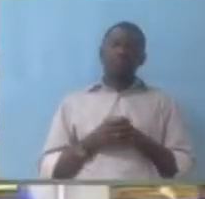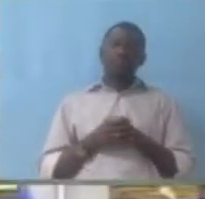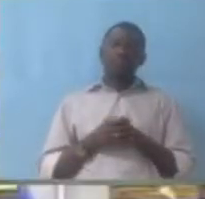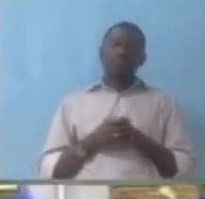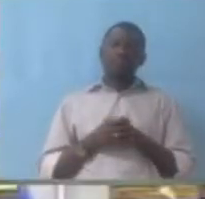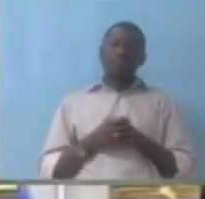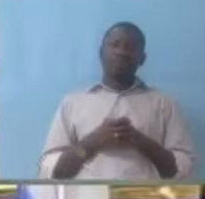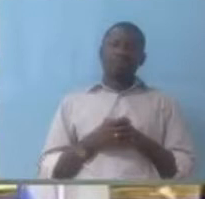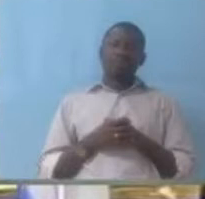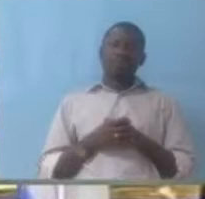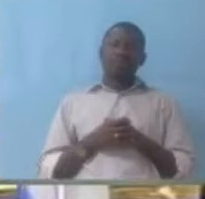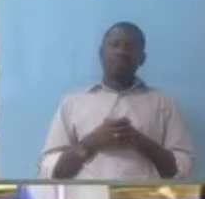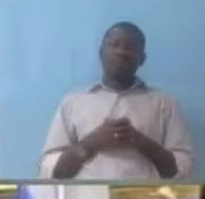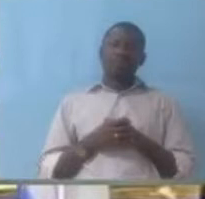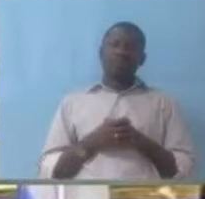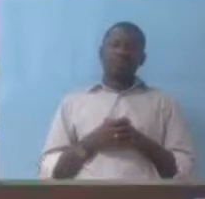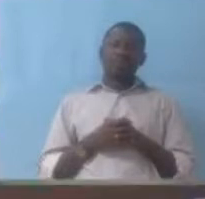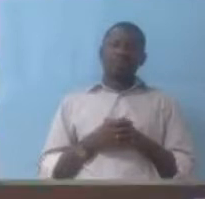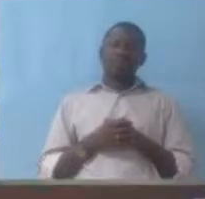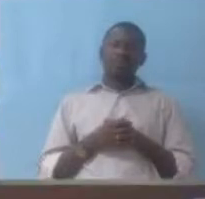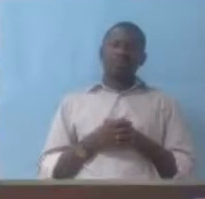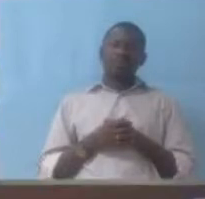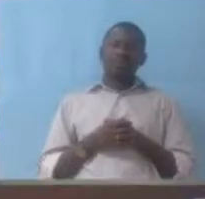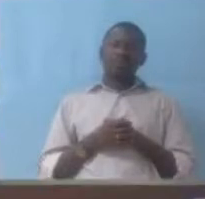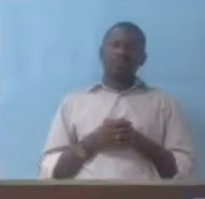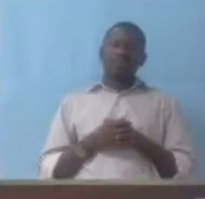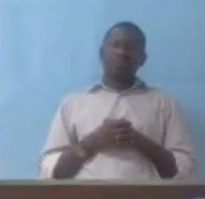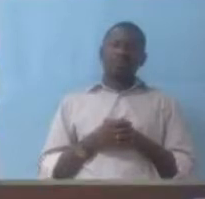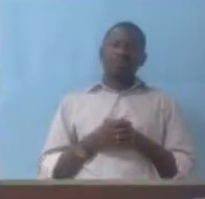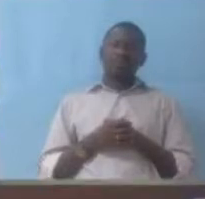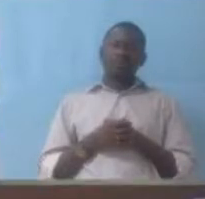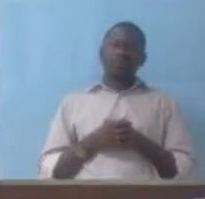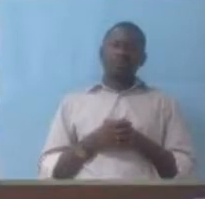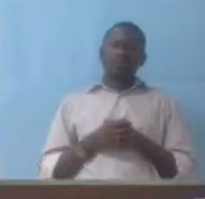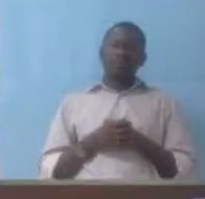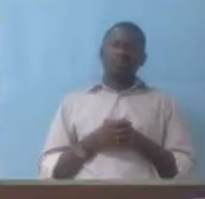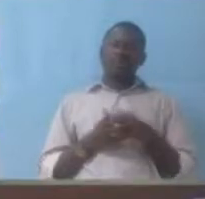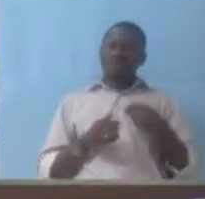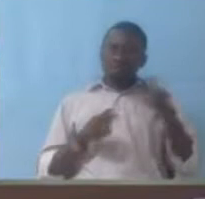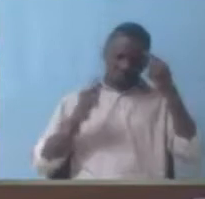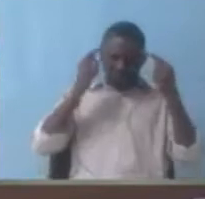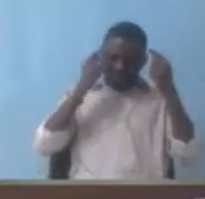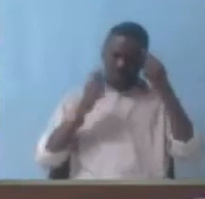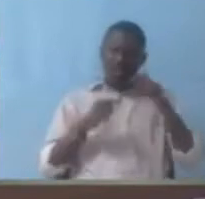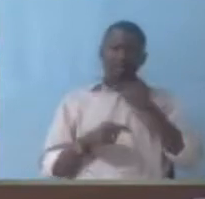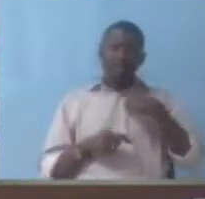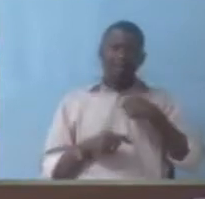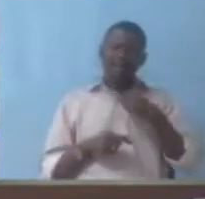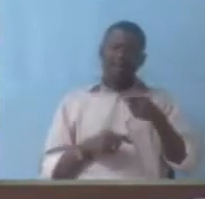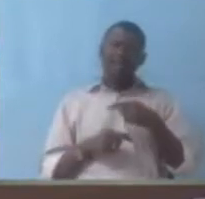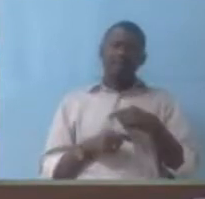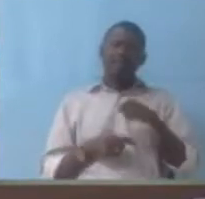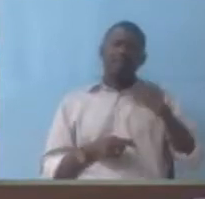will, my question. I all right, thank you very much. I just am giving you the context. Thank you. It concerned me that alkali James Gay could not be